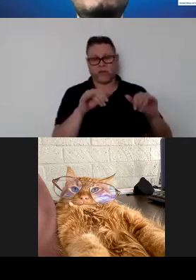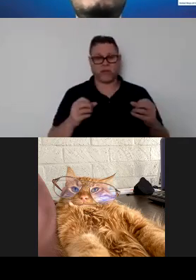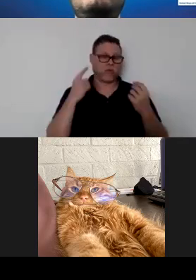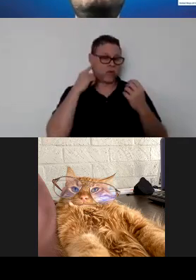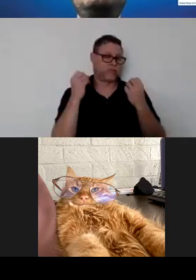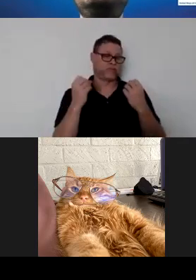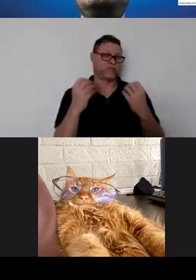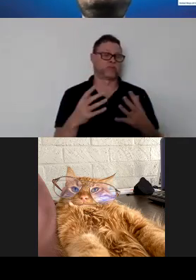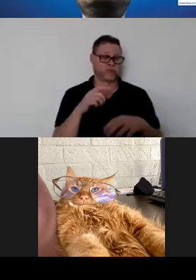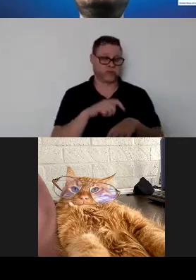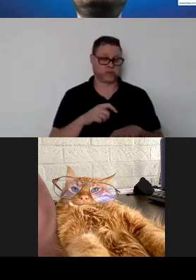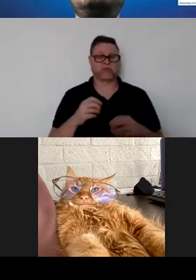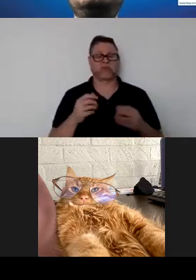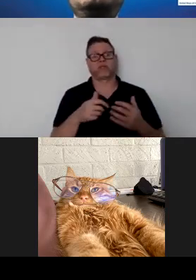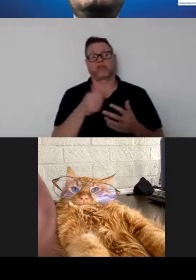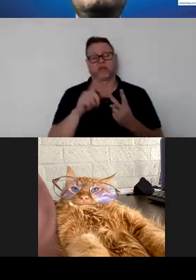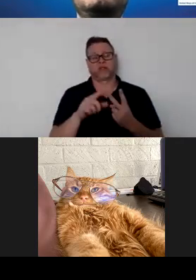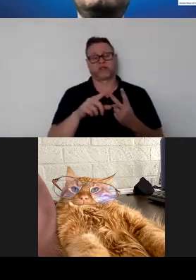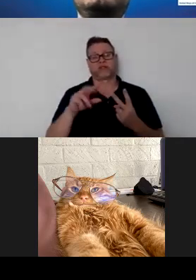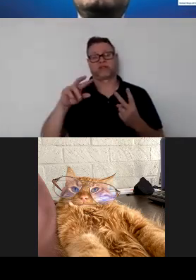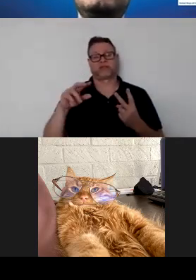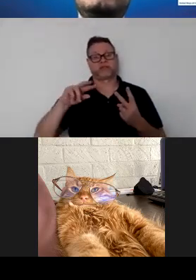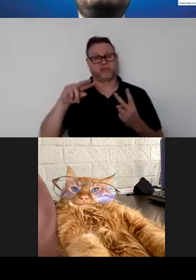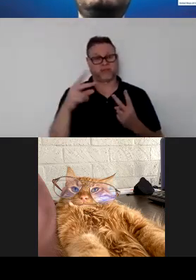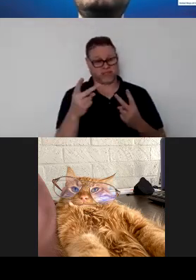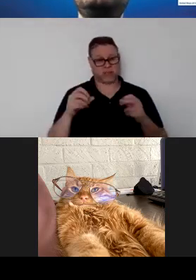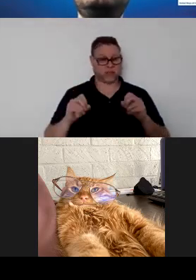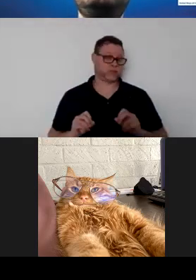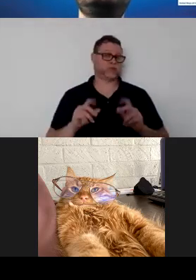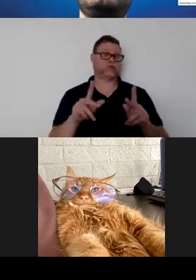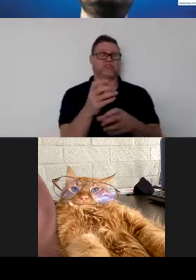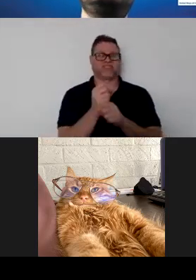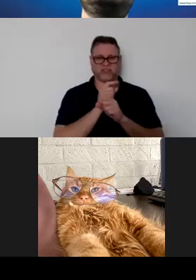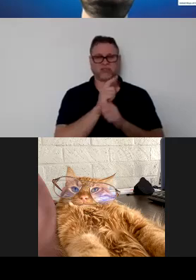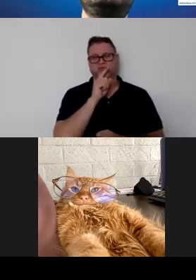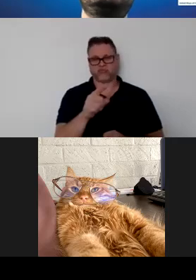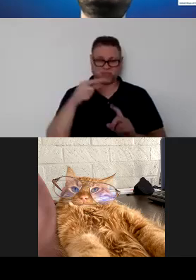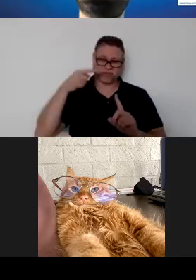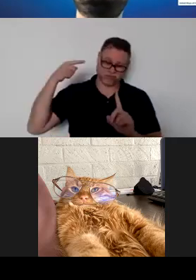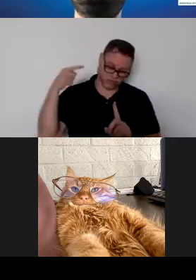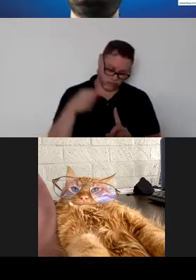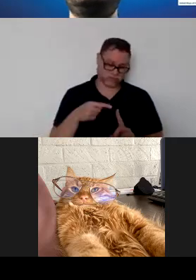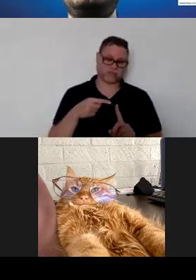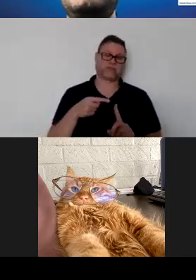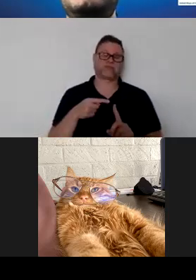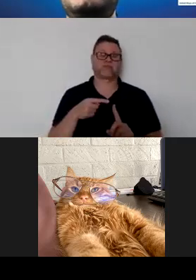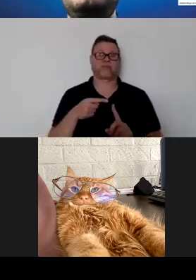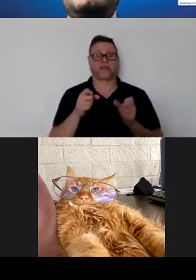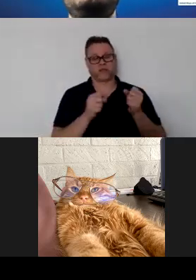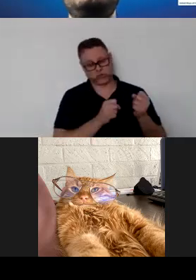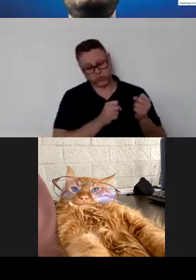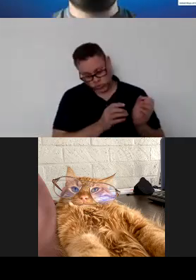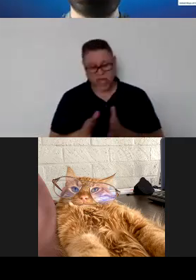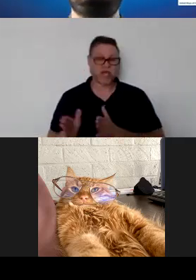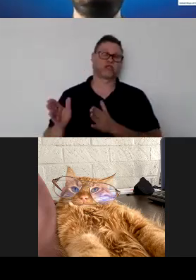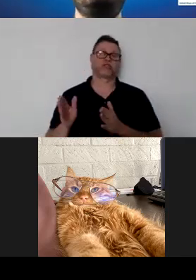times. And then there's going to be this second opportunity where it's getting really down to the specific strategies, right?